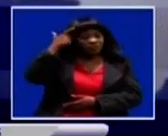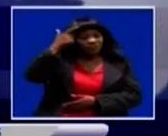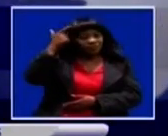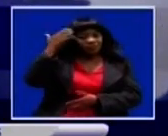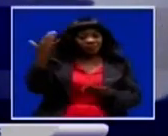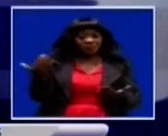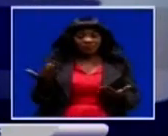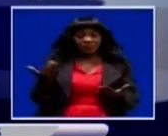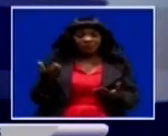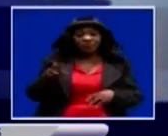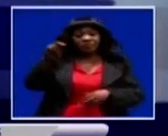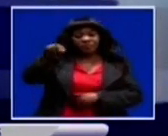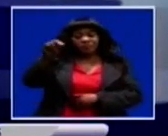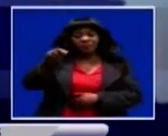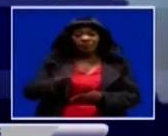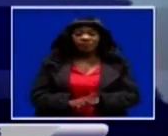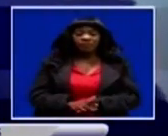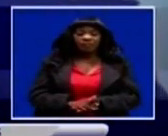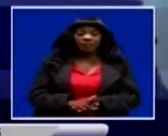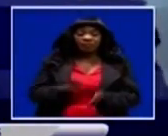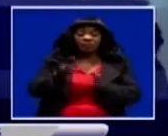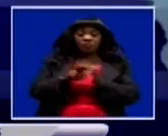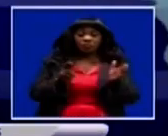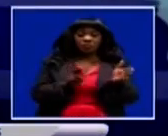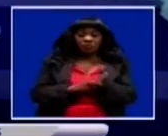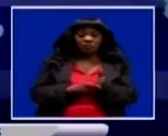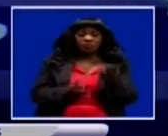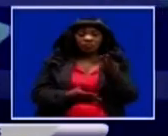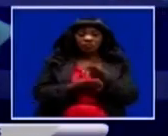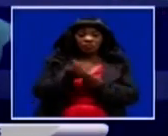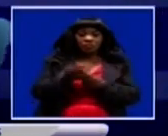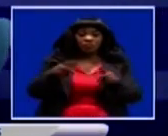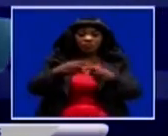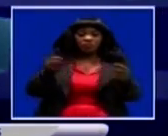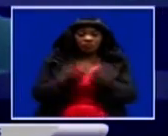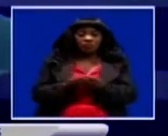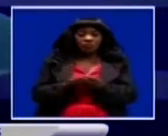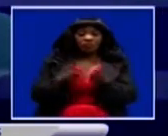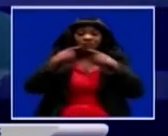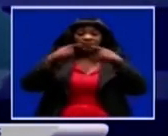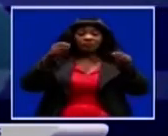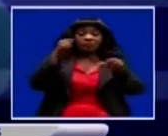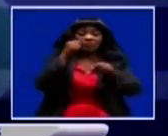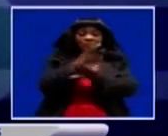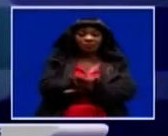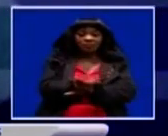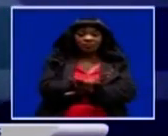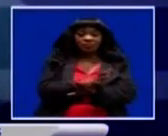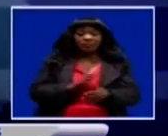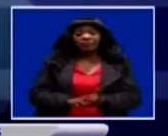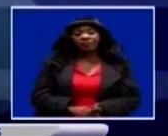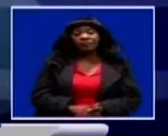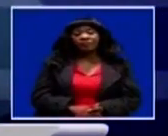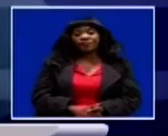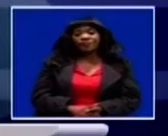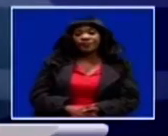Ndola. And Musenga Mulimba reports that both teams have declared themselves ready for the memorable encounter.